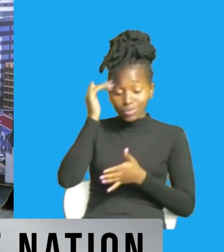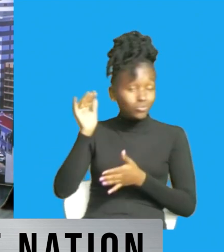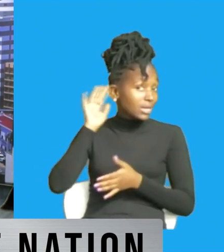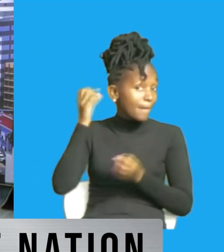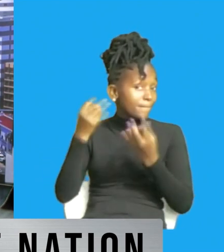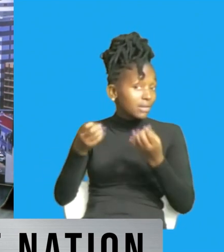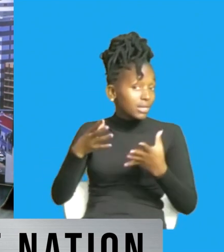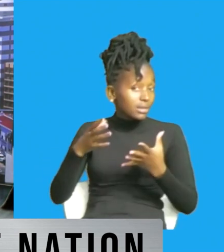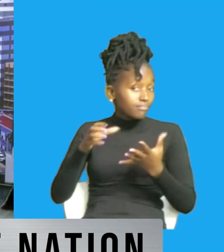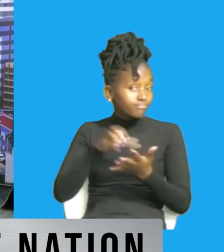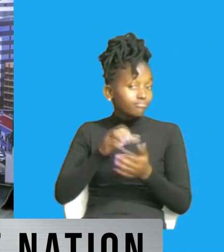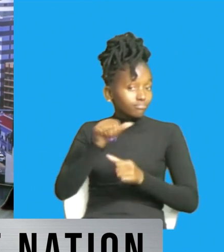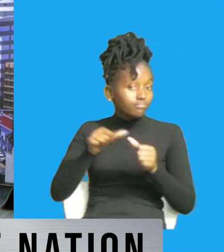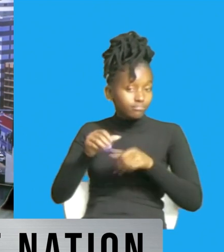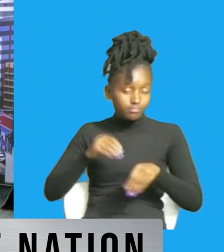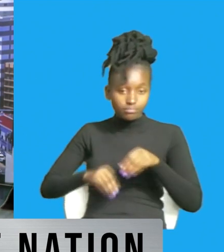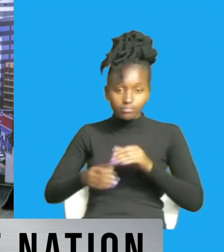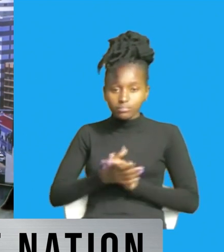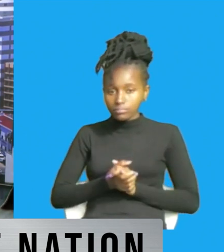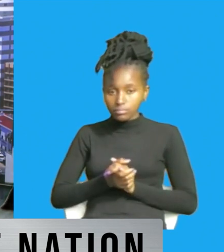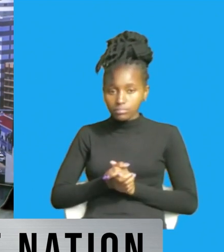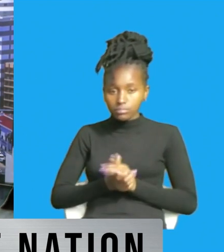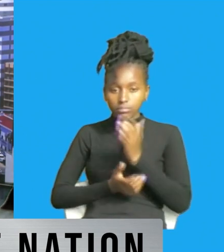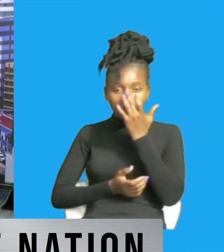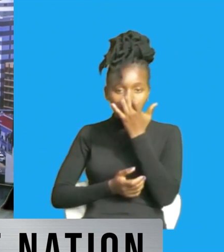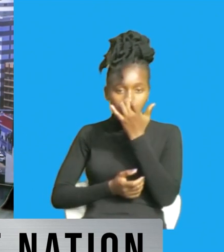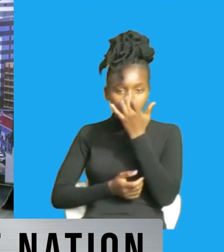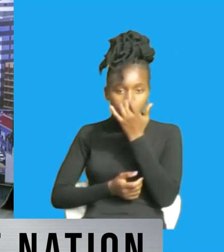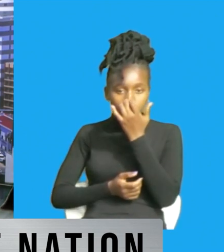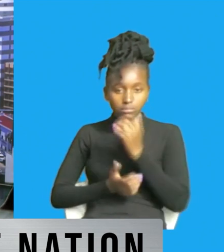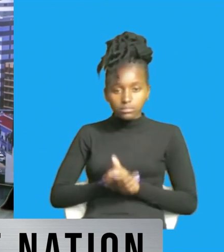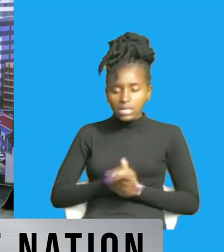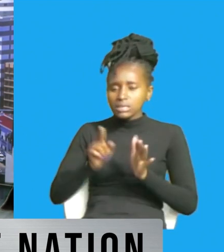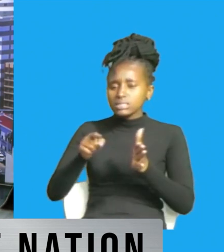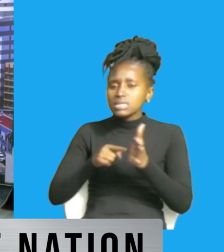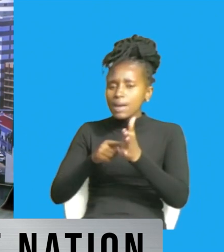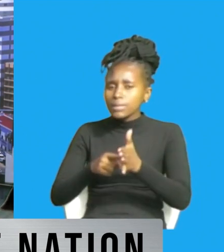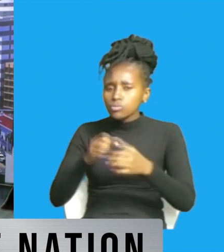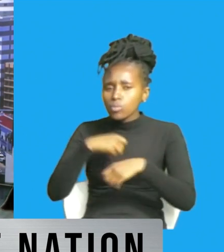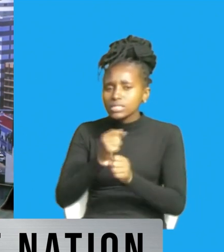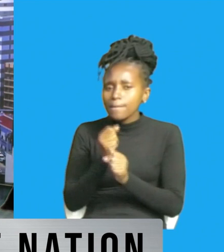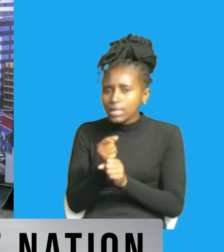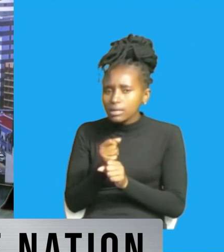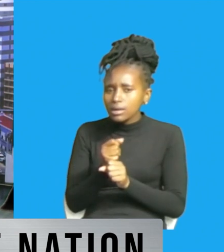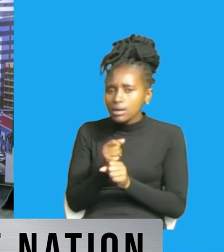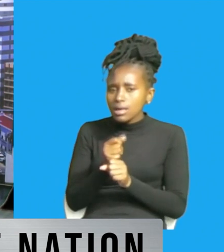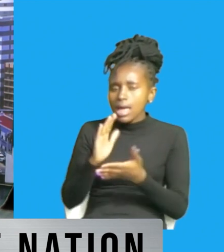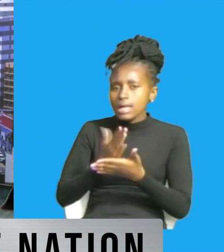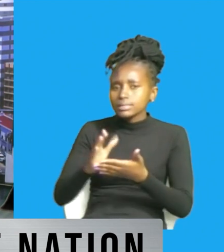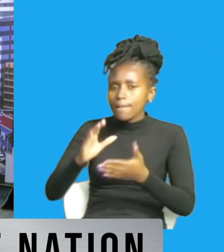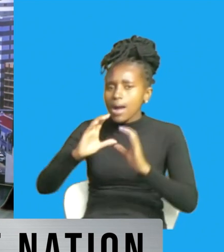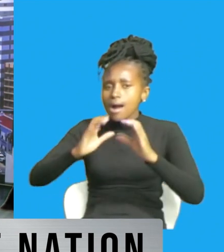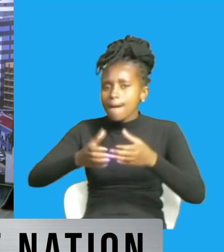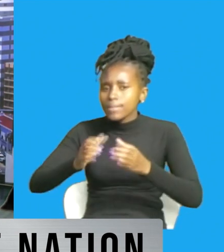this. Does it mean that some parastatals can be privatized? Privatization, and some private companies can be made